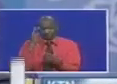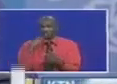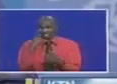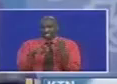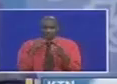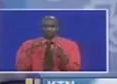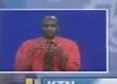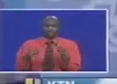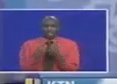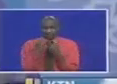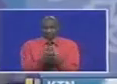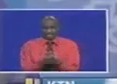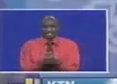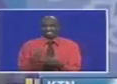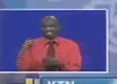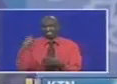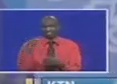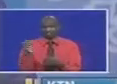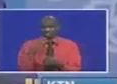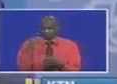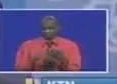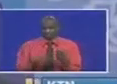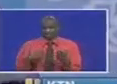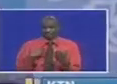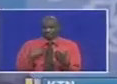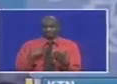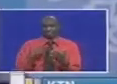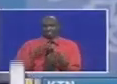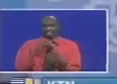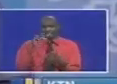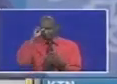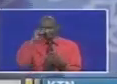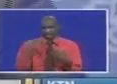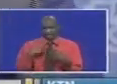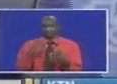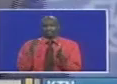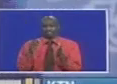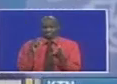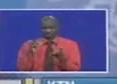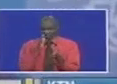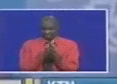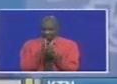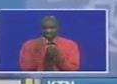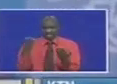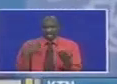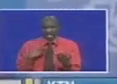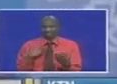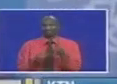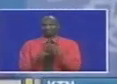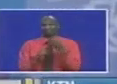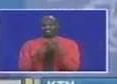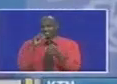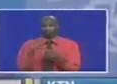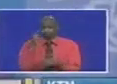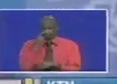country. In recent months, the government has undertaken several projects defending the standard gauge railway and backing peace efforts in South